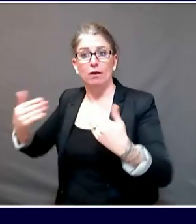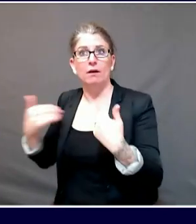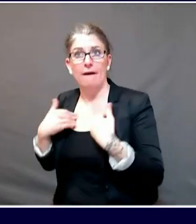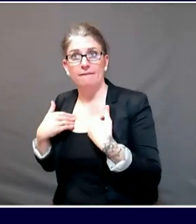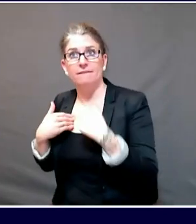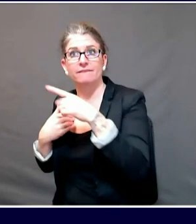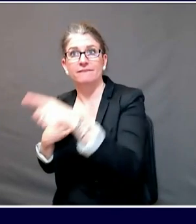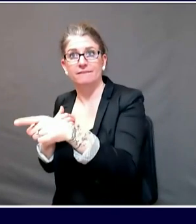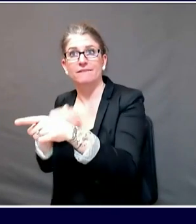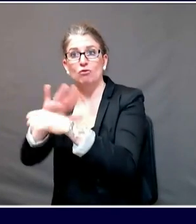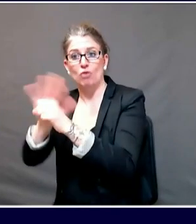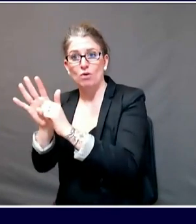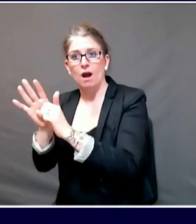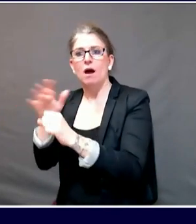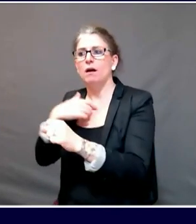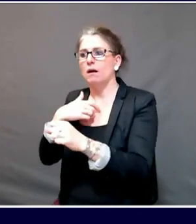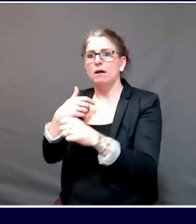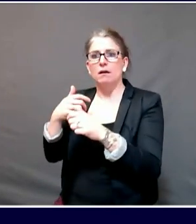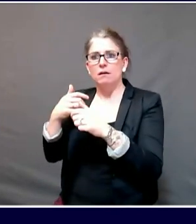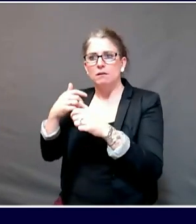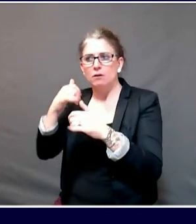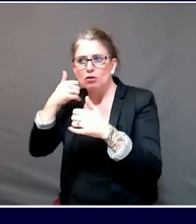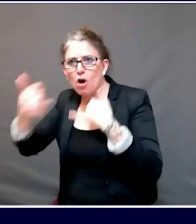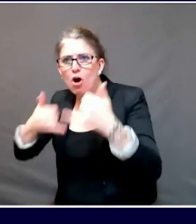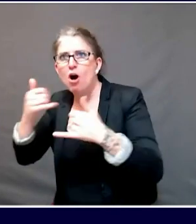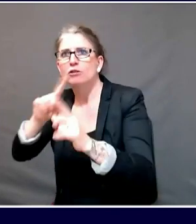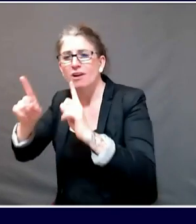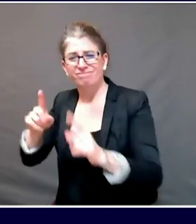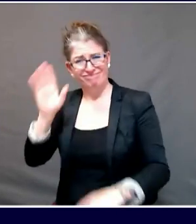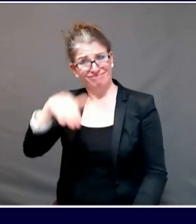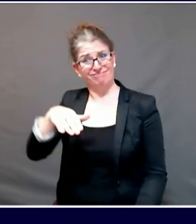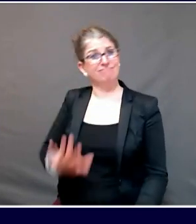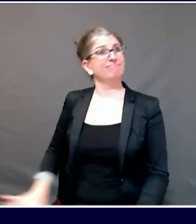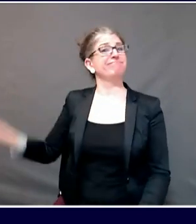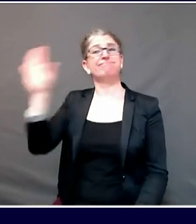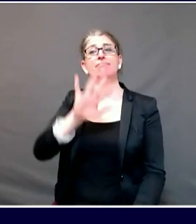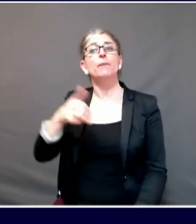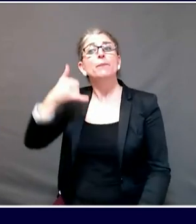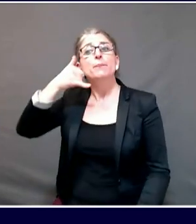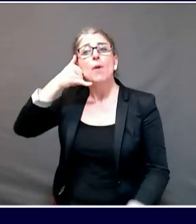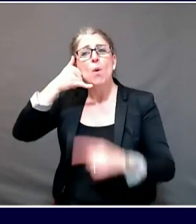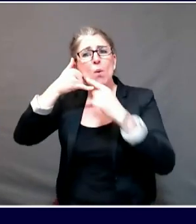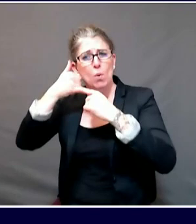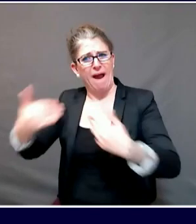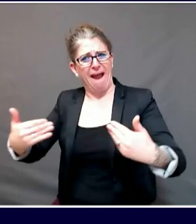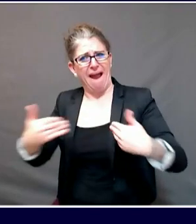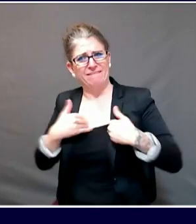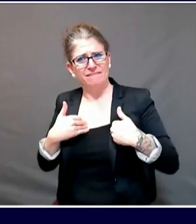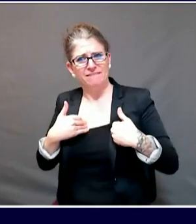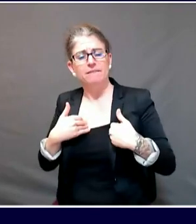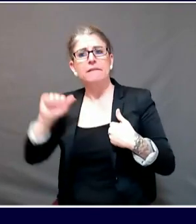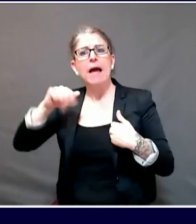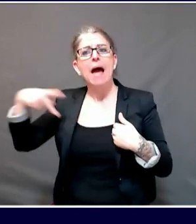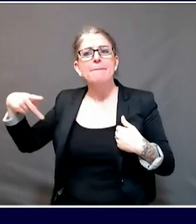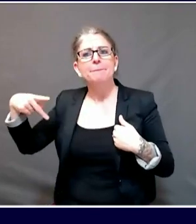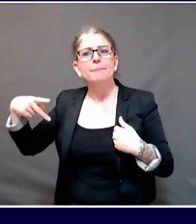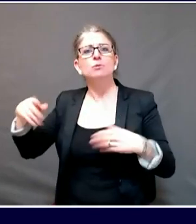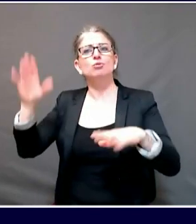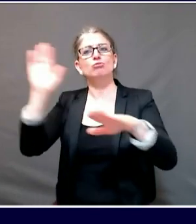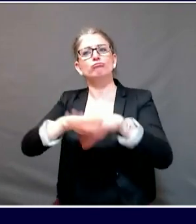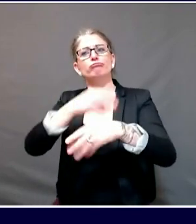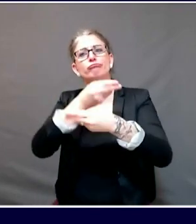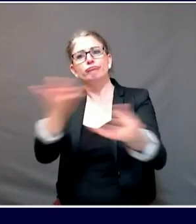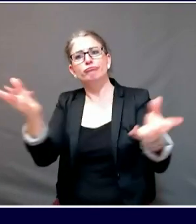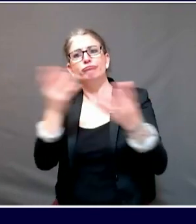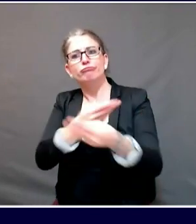And with the increasing number of cases in Maine and the strain that you've talked about on your contact tracers, are there any plans for you to sign off on that